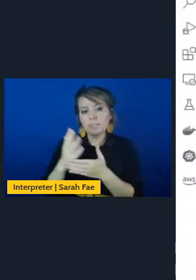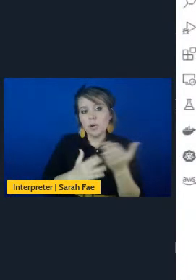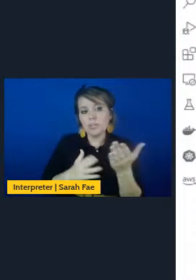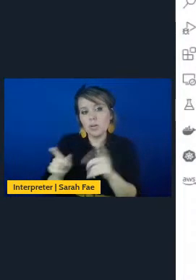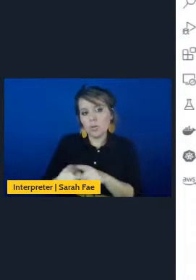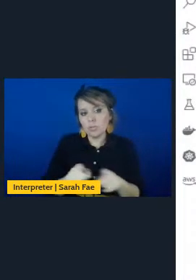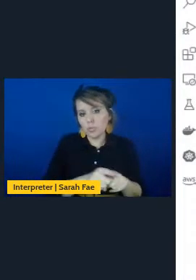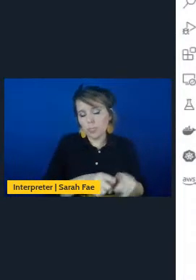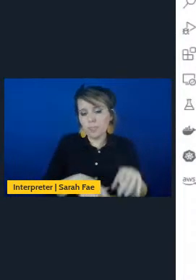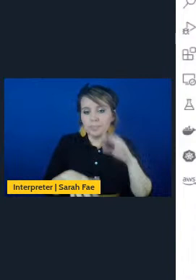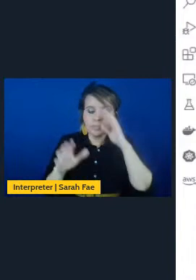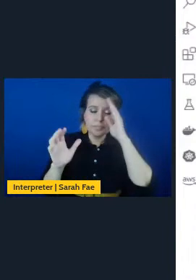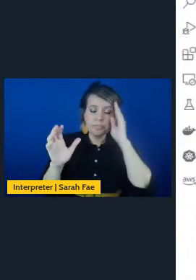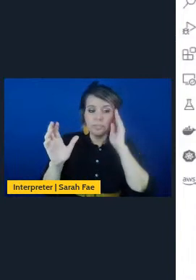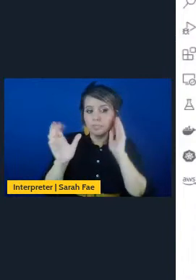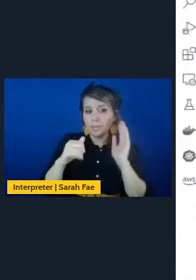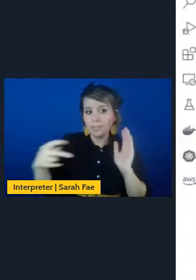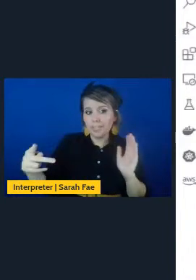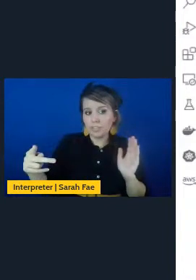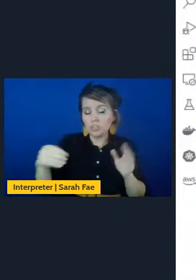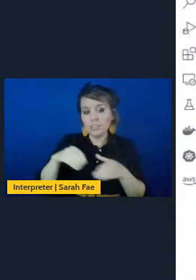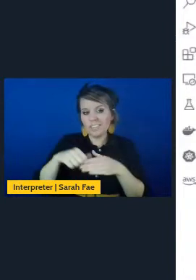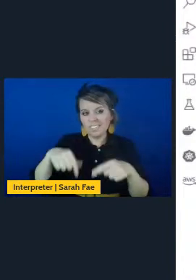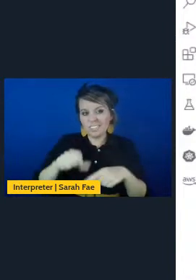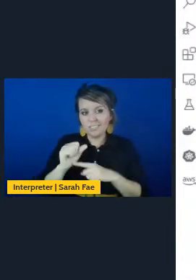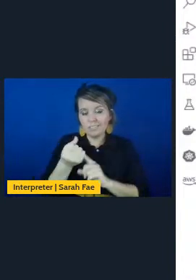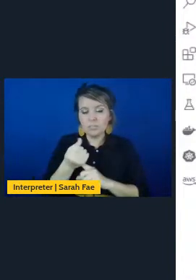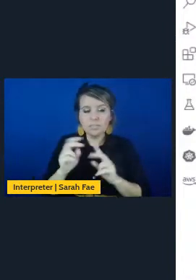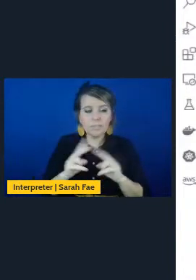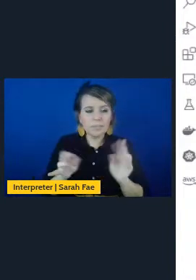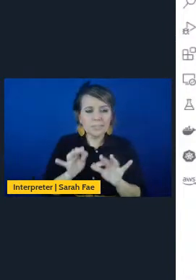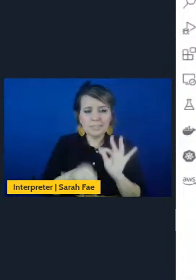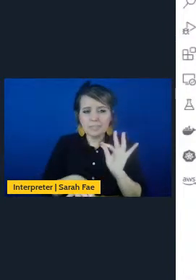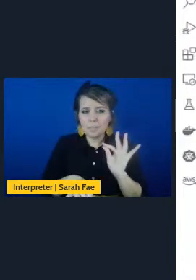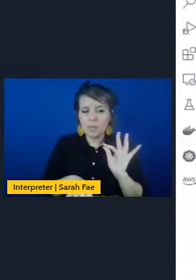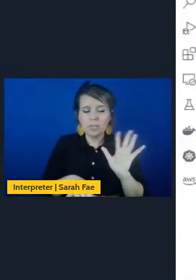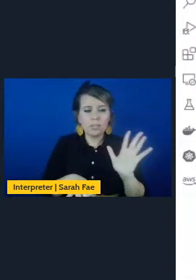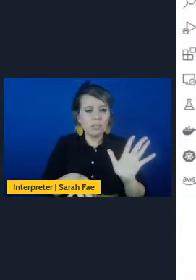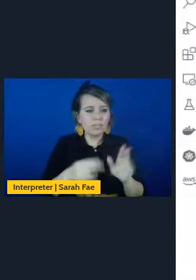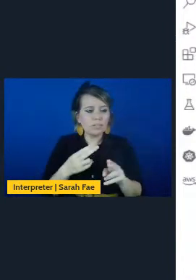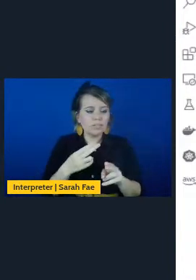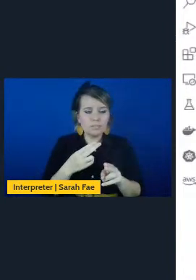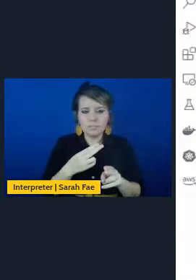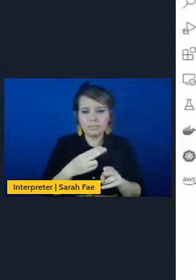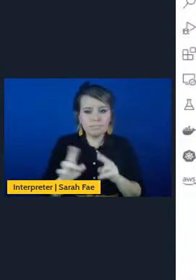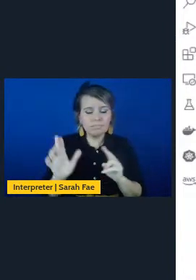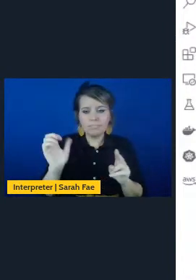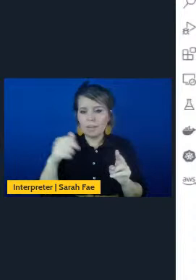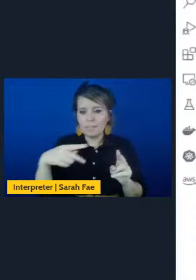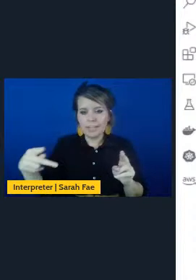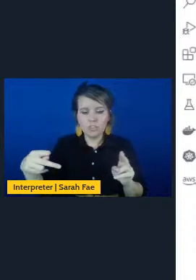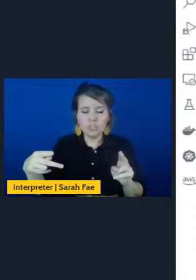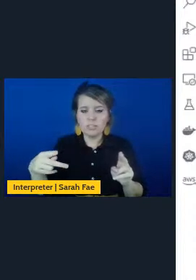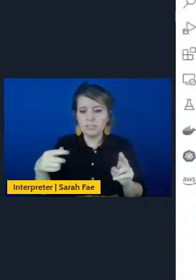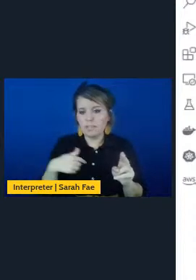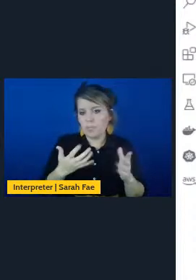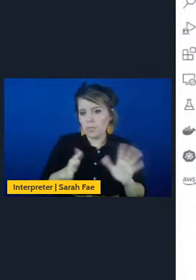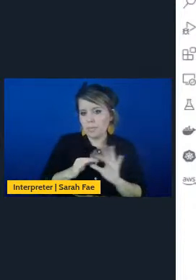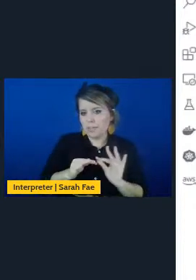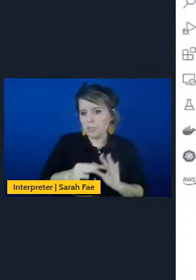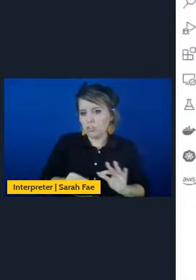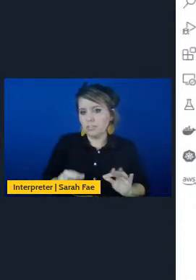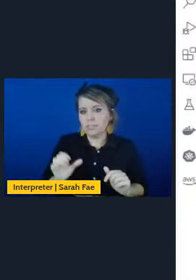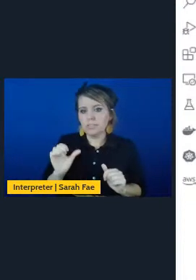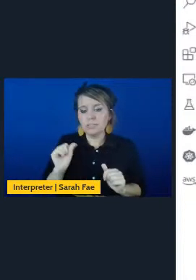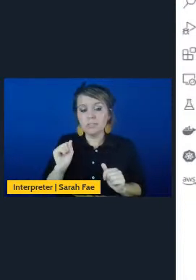well. So the application in this case is a very, very simple URL shortener application, like I had mentioned. So we have